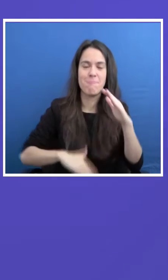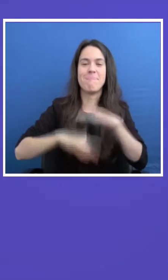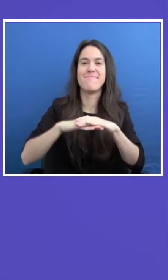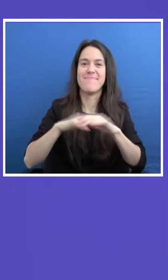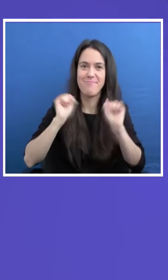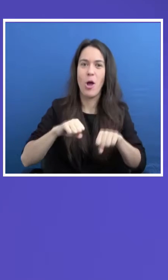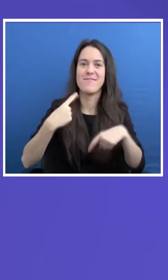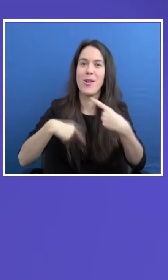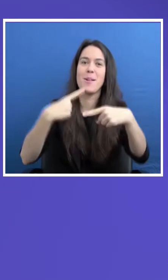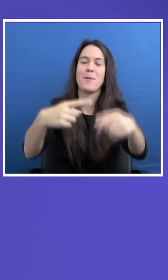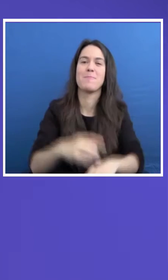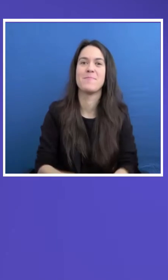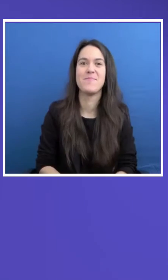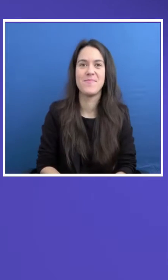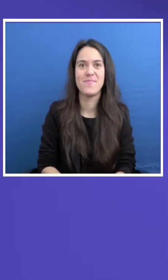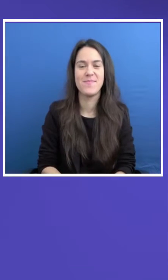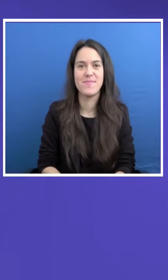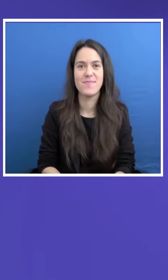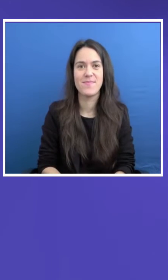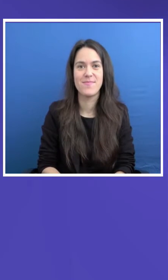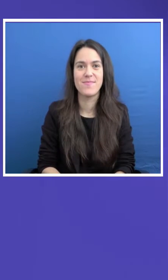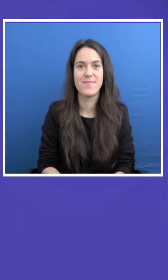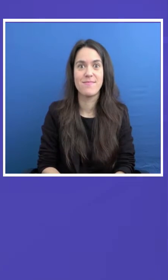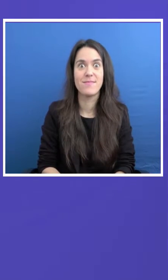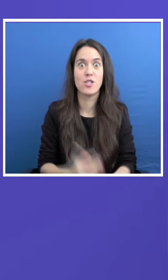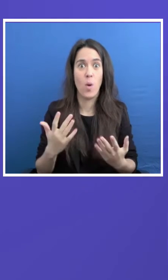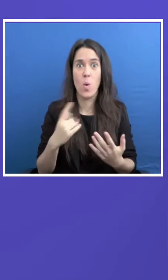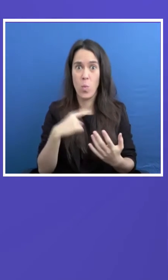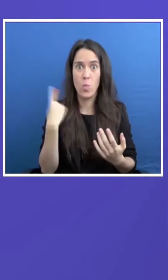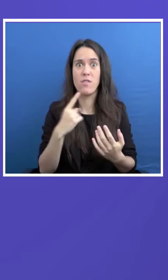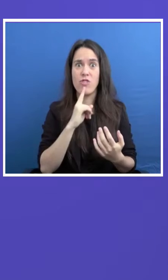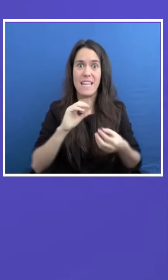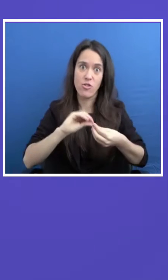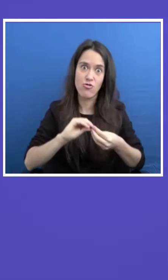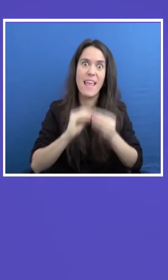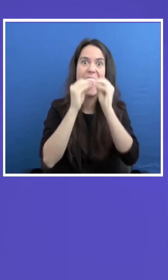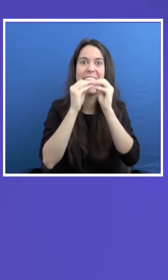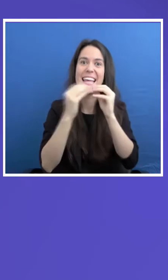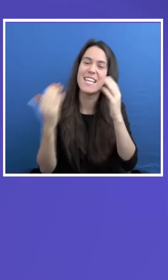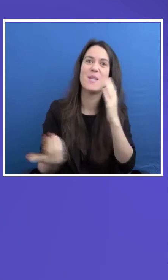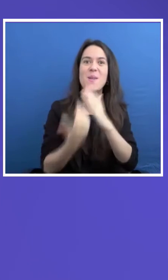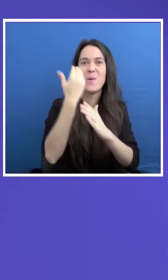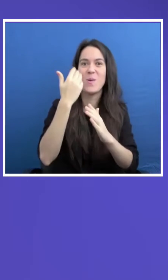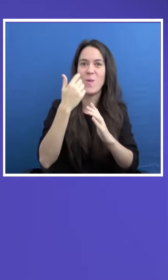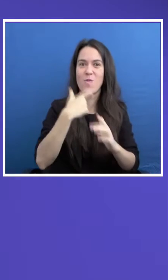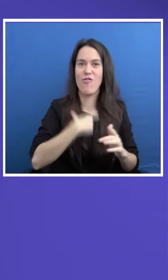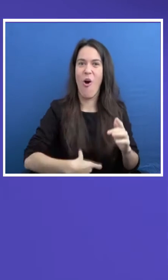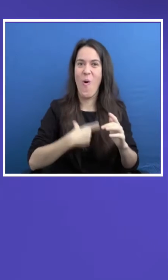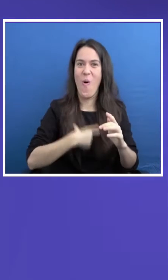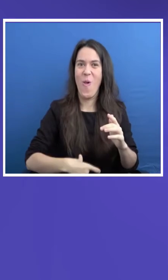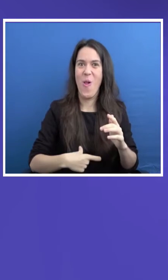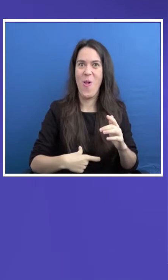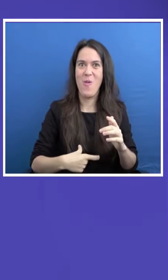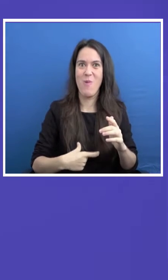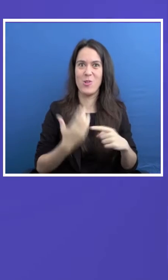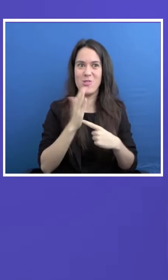doing so, we would be creating new role models to the younger generation, because by seeing a